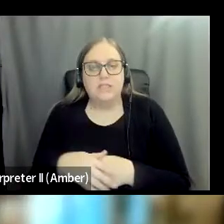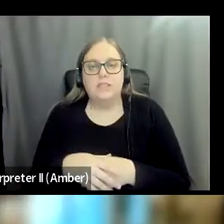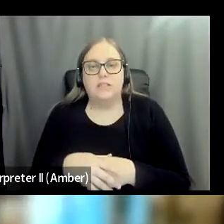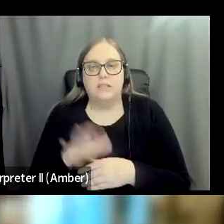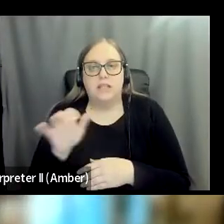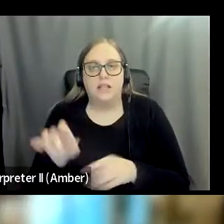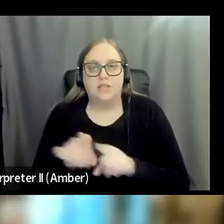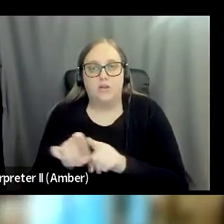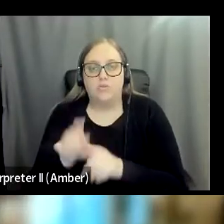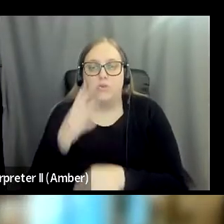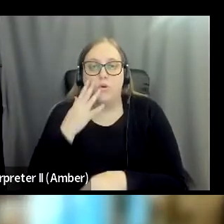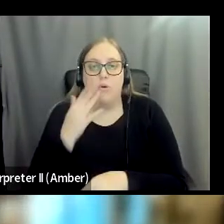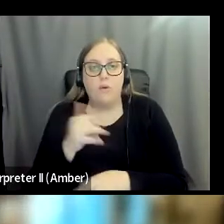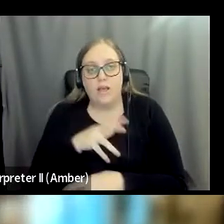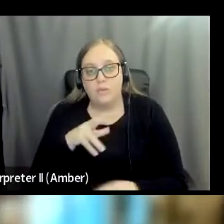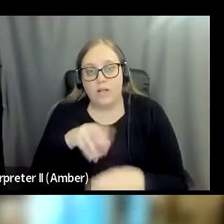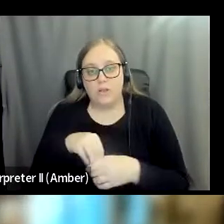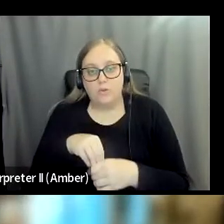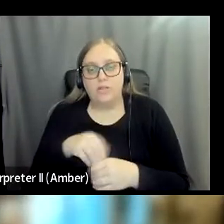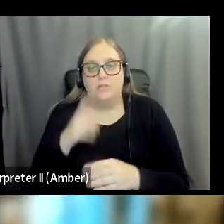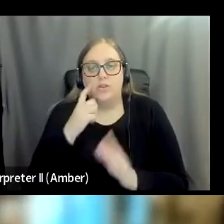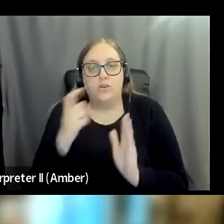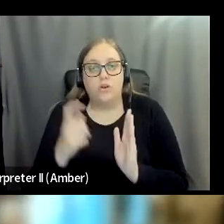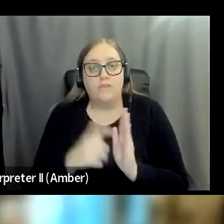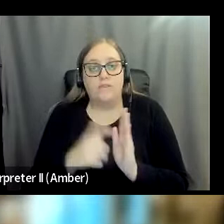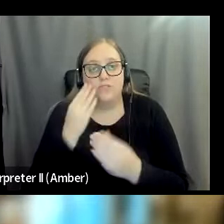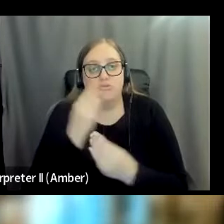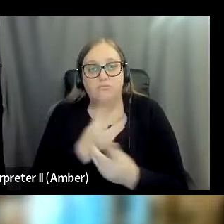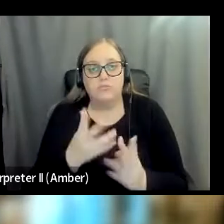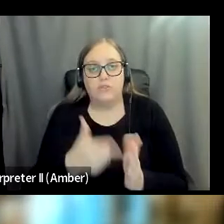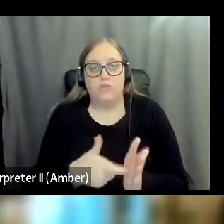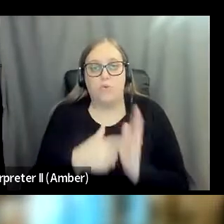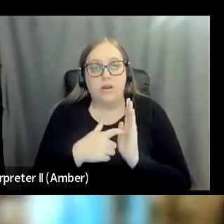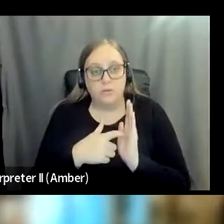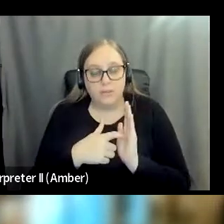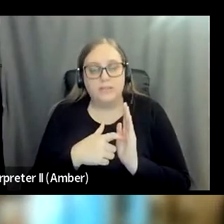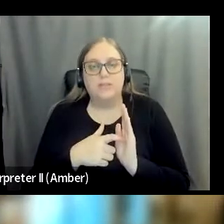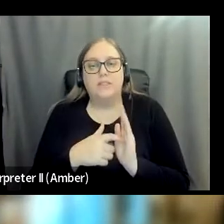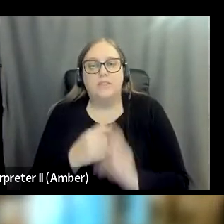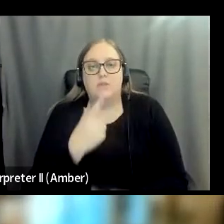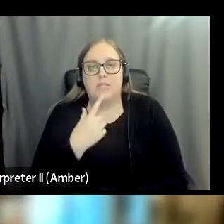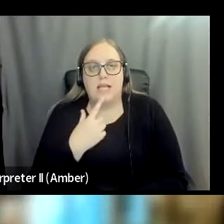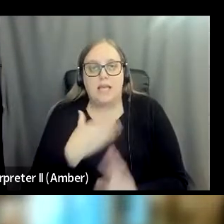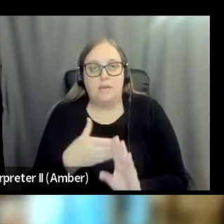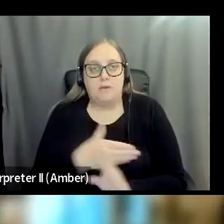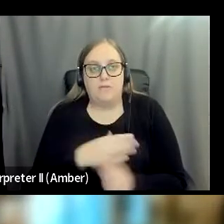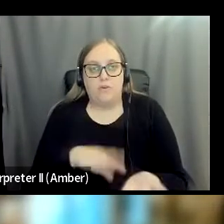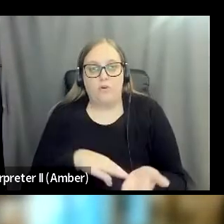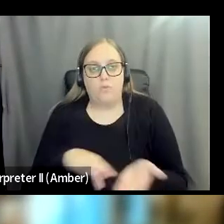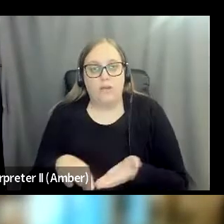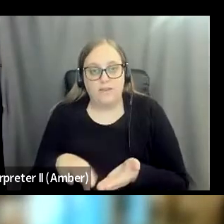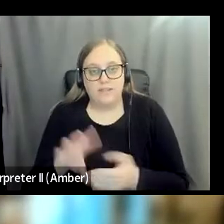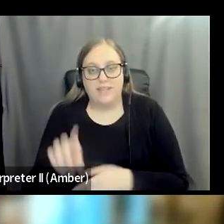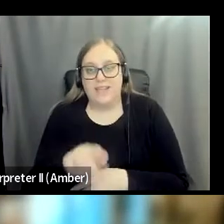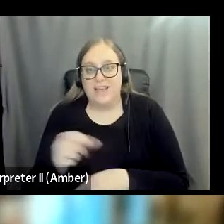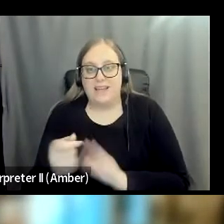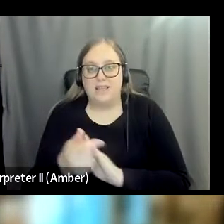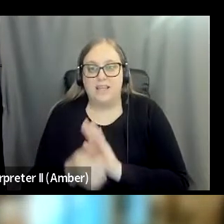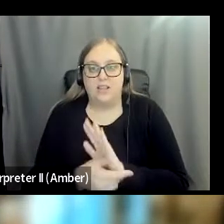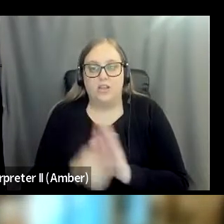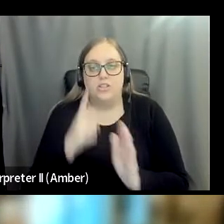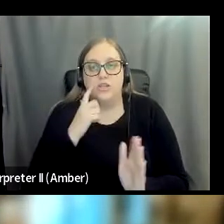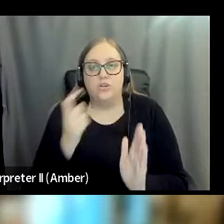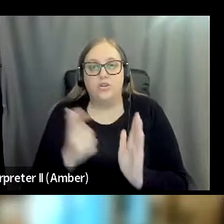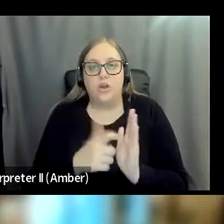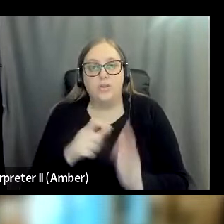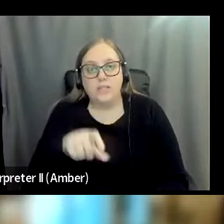also why we included the notification requirement to say that before waiving any laws, notice has to be